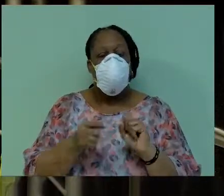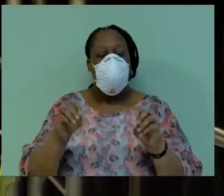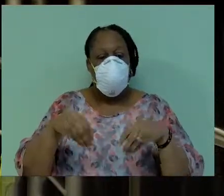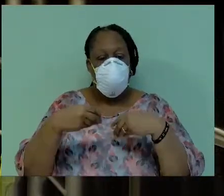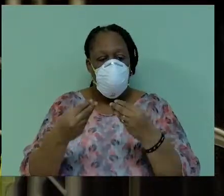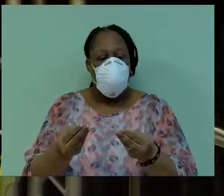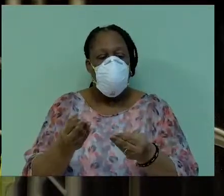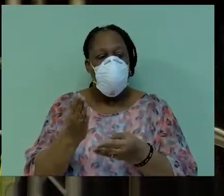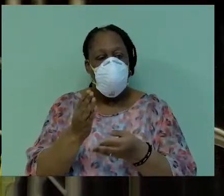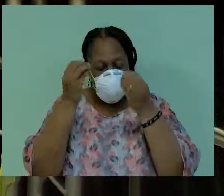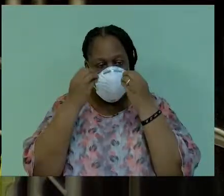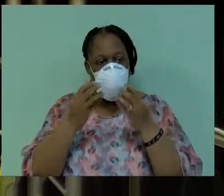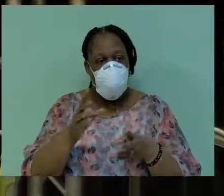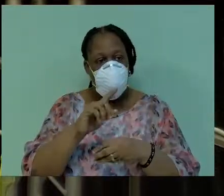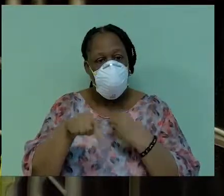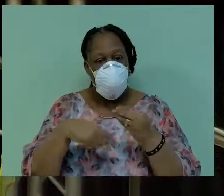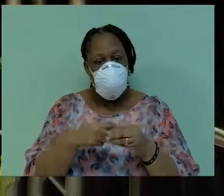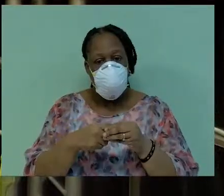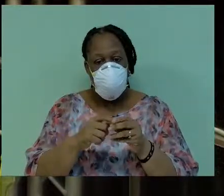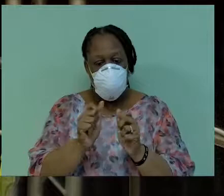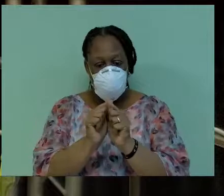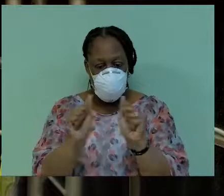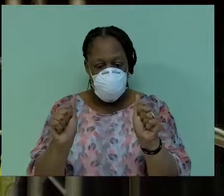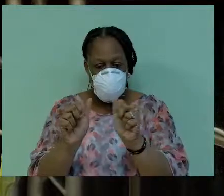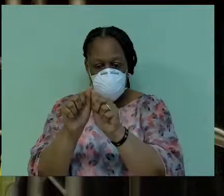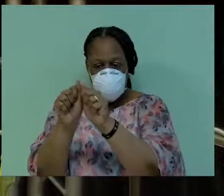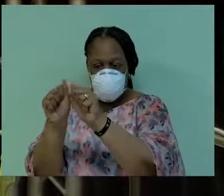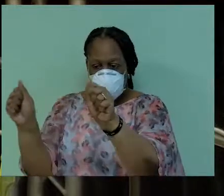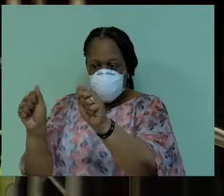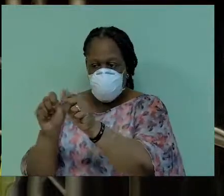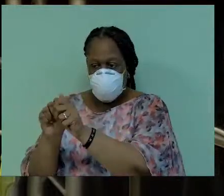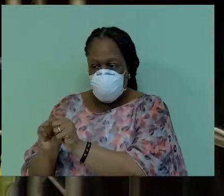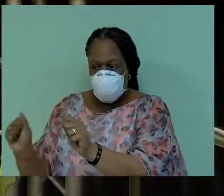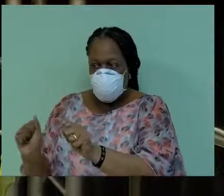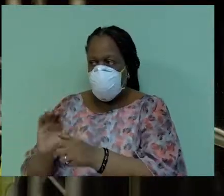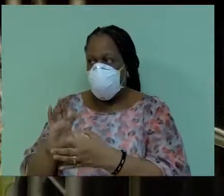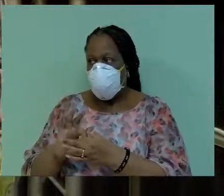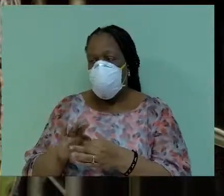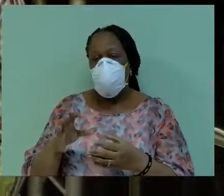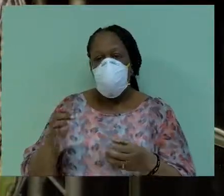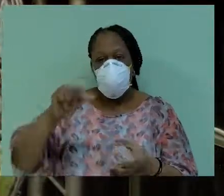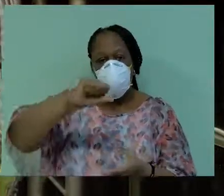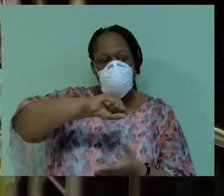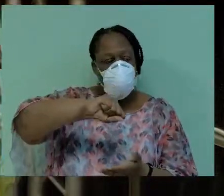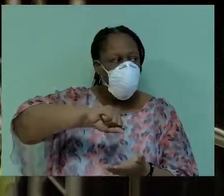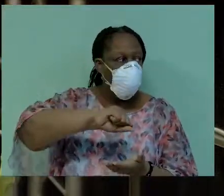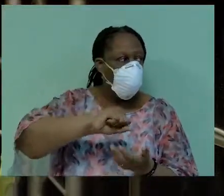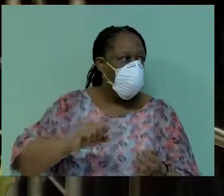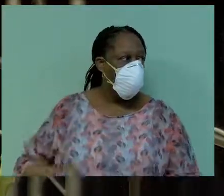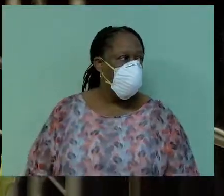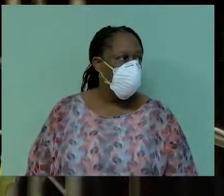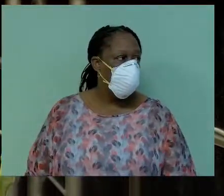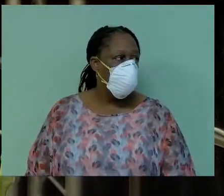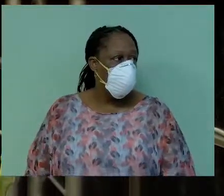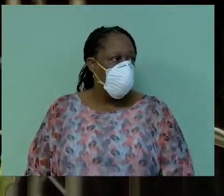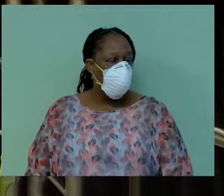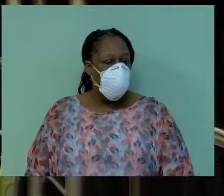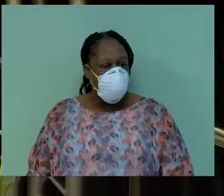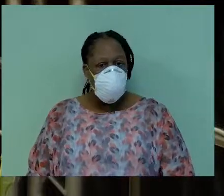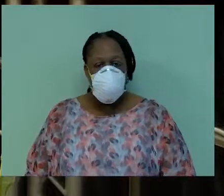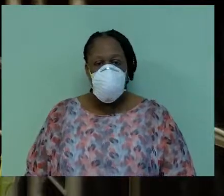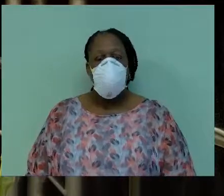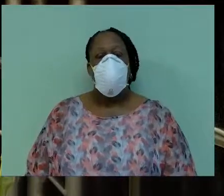of products. So first of all, the product must contain the country of